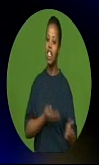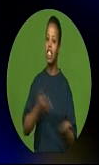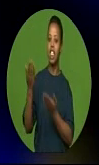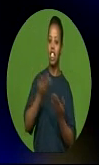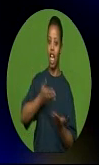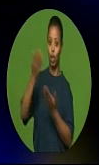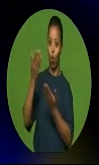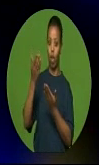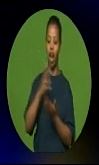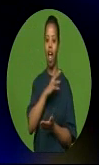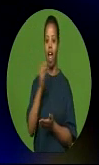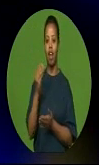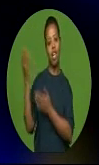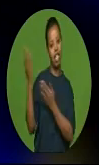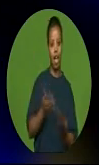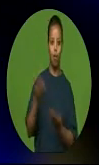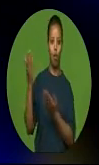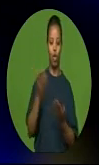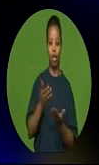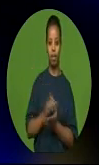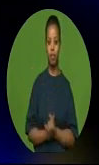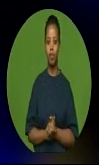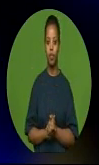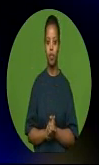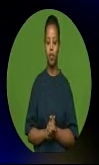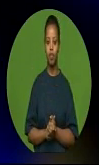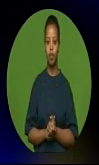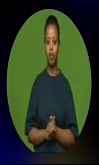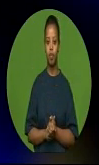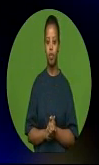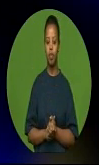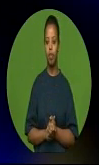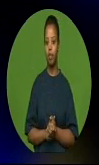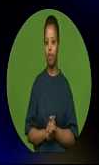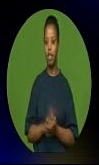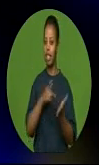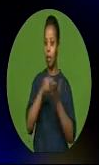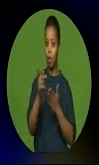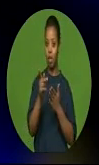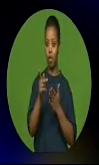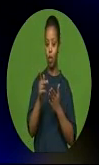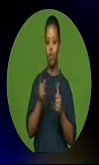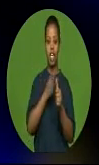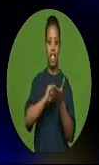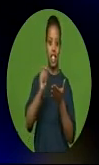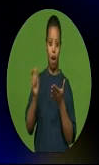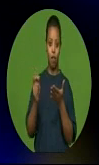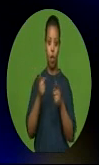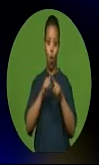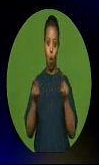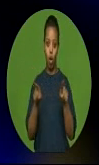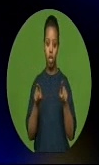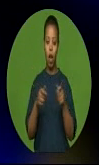exporter and importer. The payment of drafts or bill of